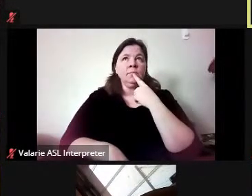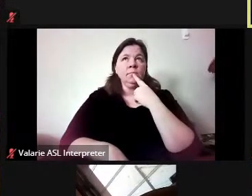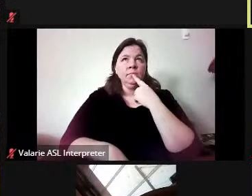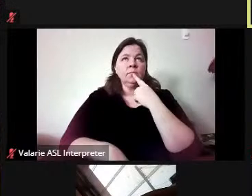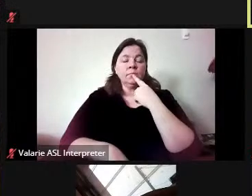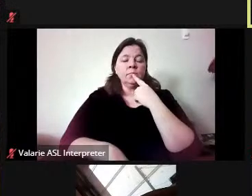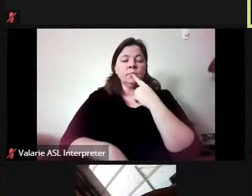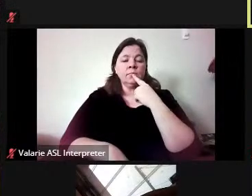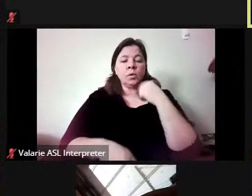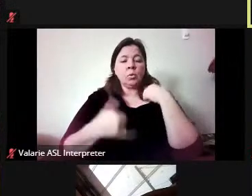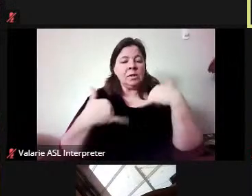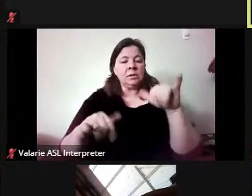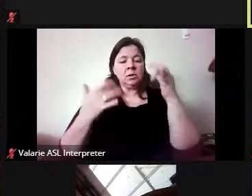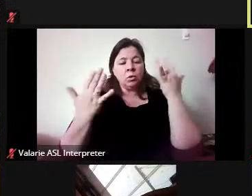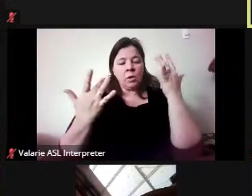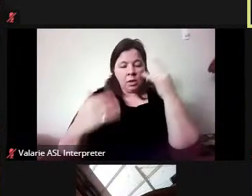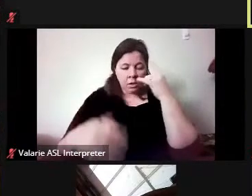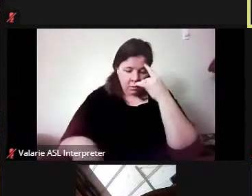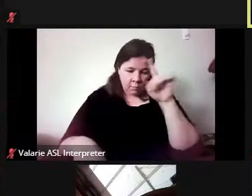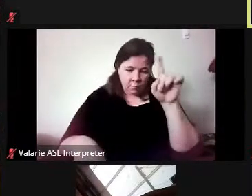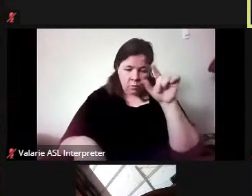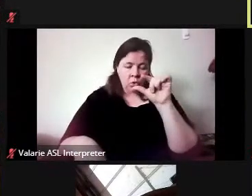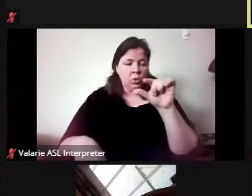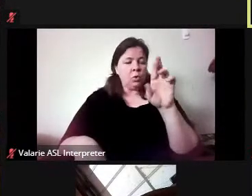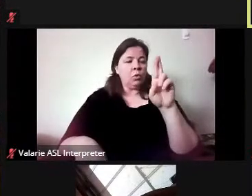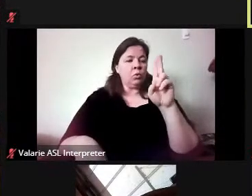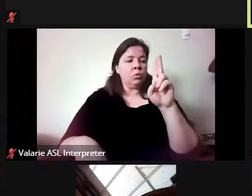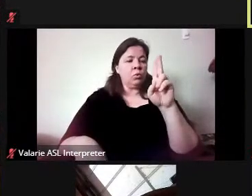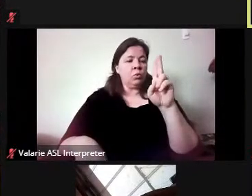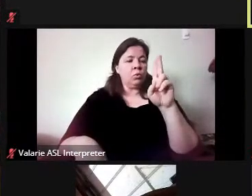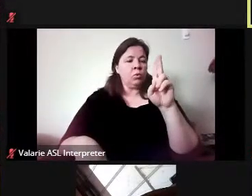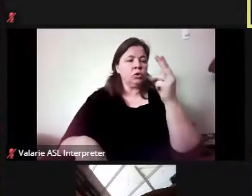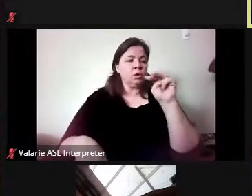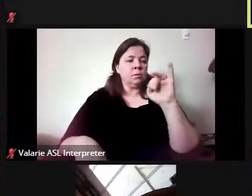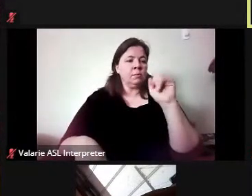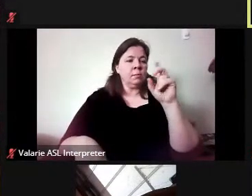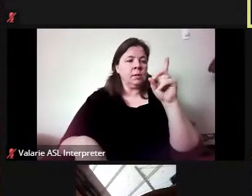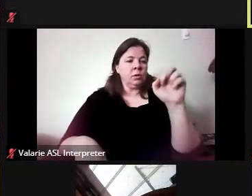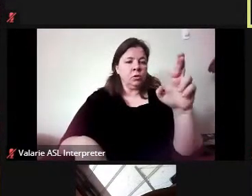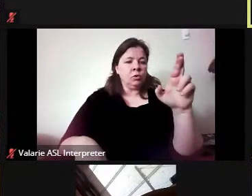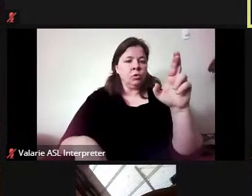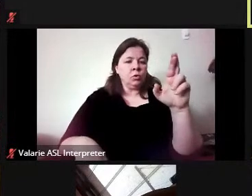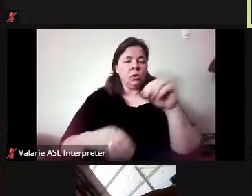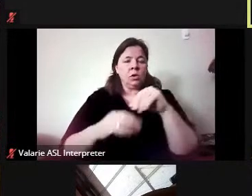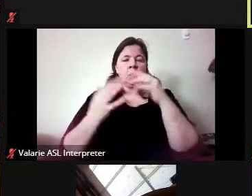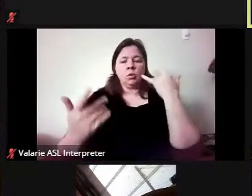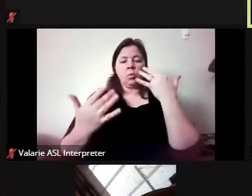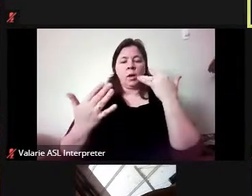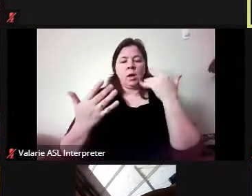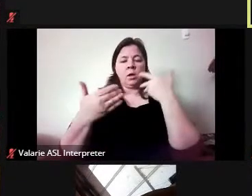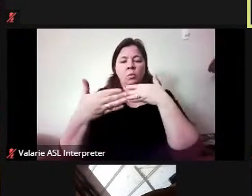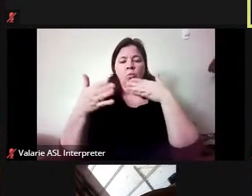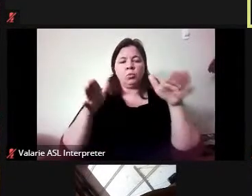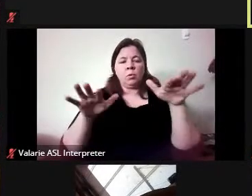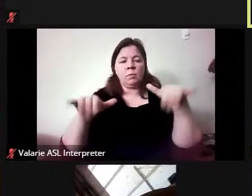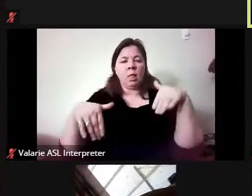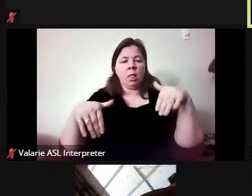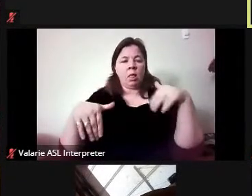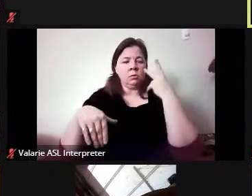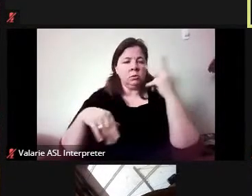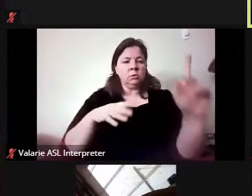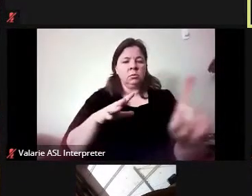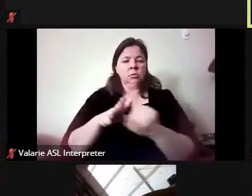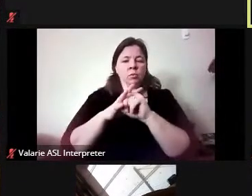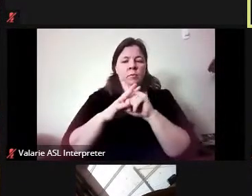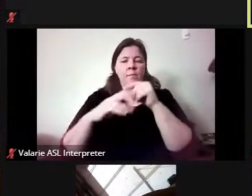So we're still waiting for GURSMINDER. I'm still looking. We have a few available spots in the waiting room, but I've not seen him as yet. So